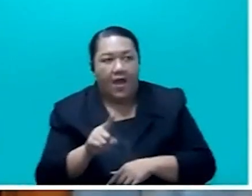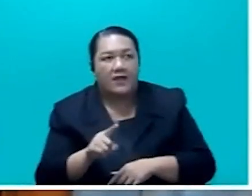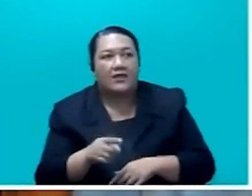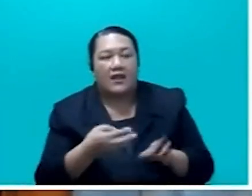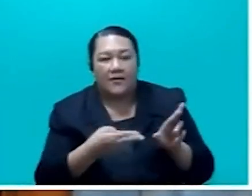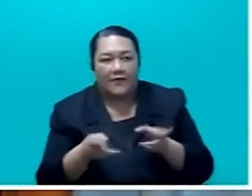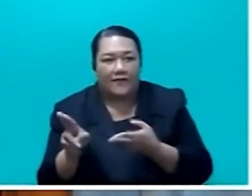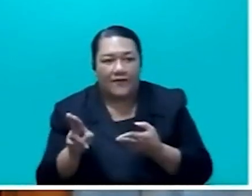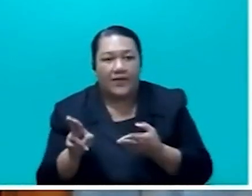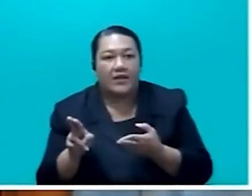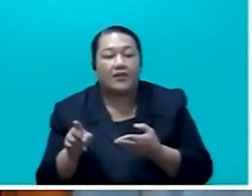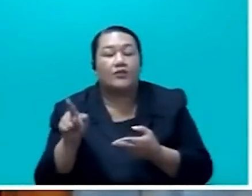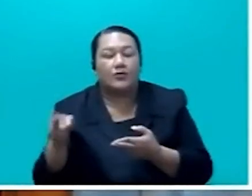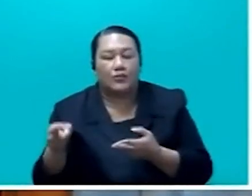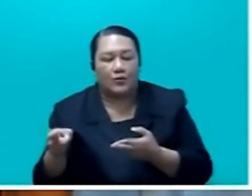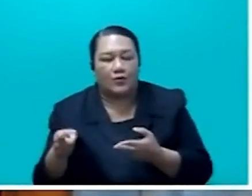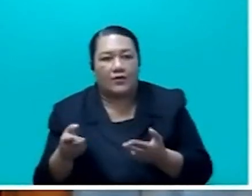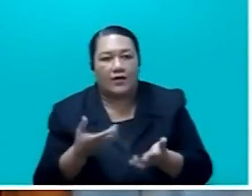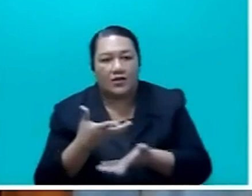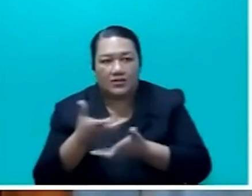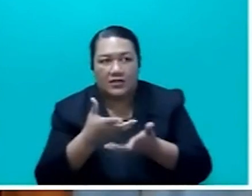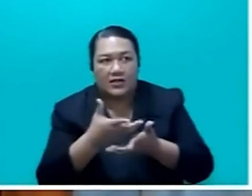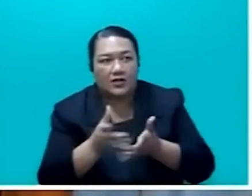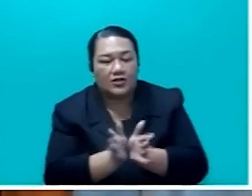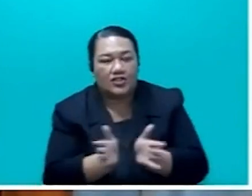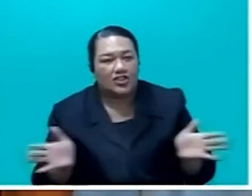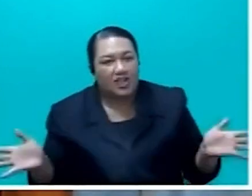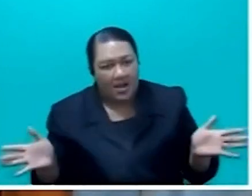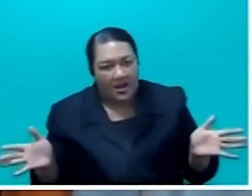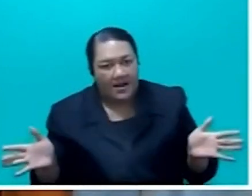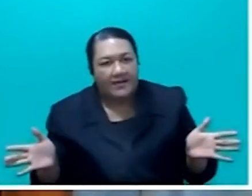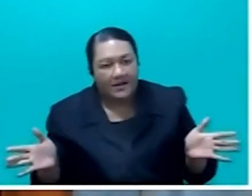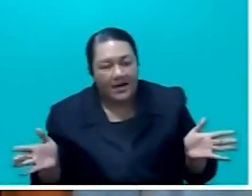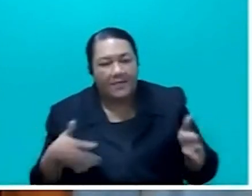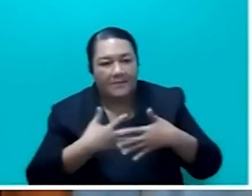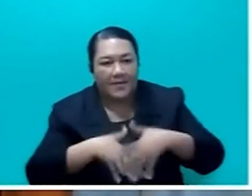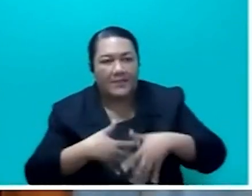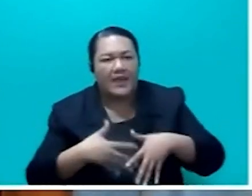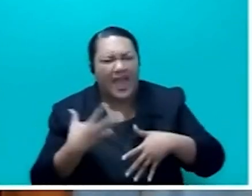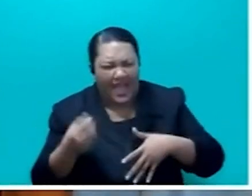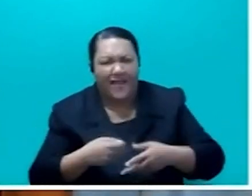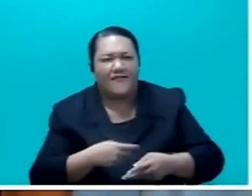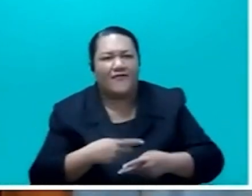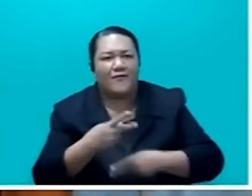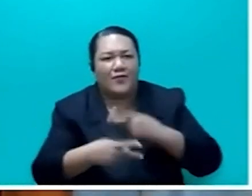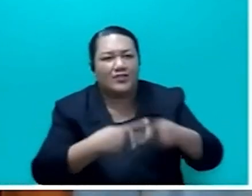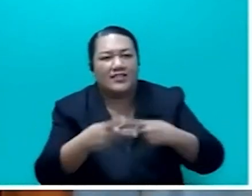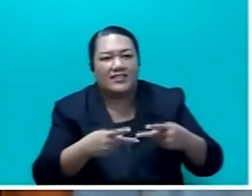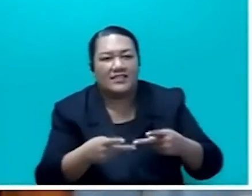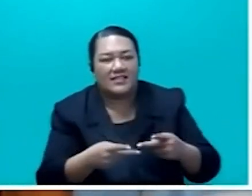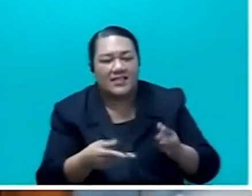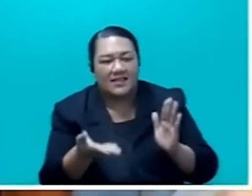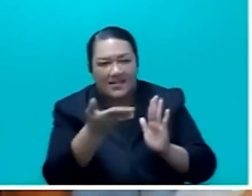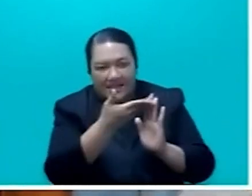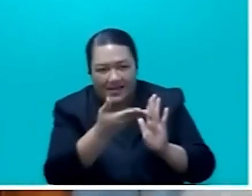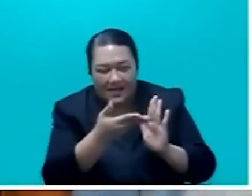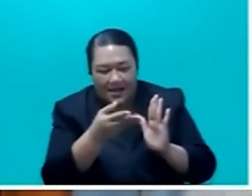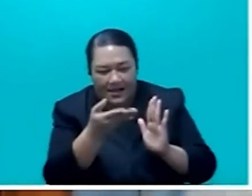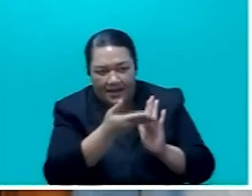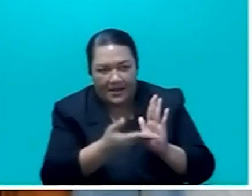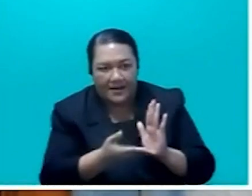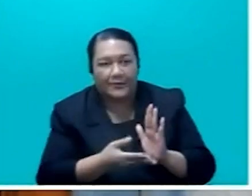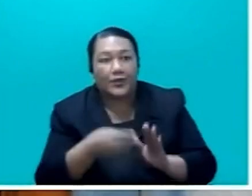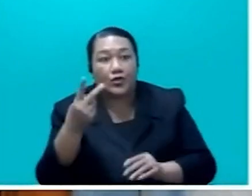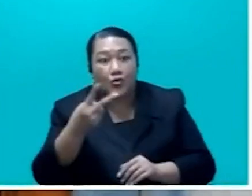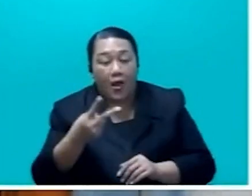the consultation with the general public. That's all we are saying, Honourable Speaker. There is a process in place, and clause number 51 of